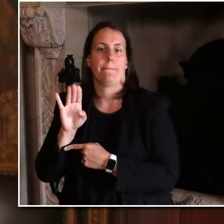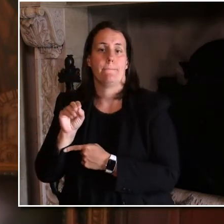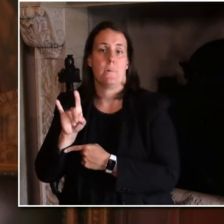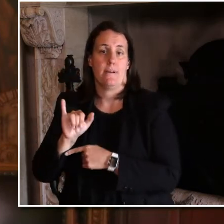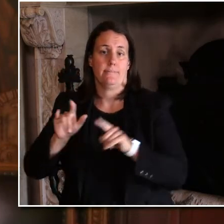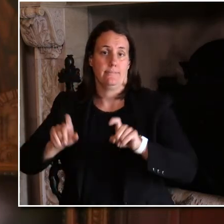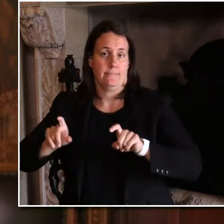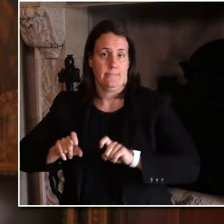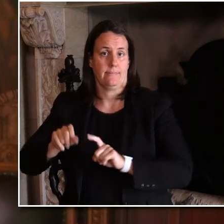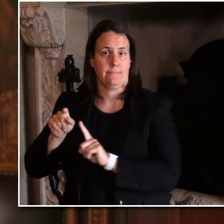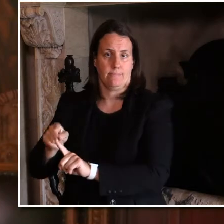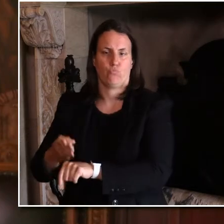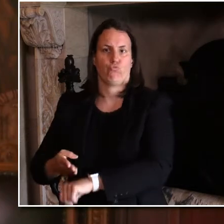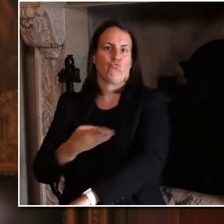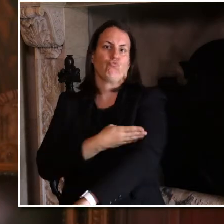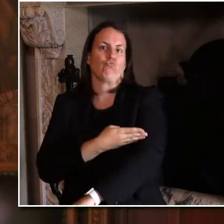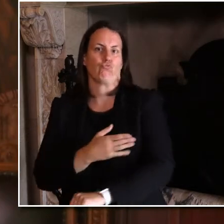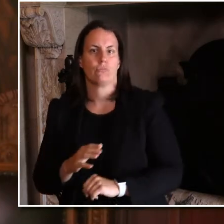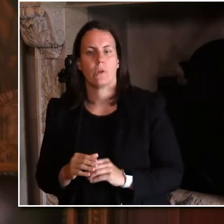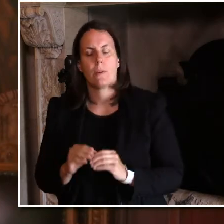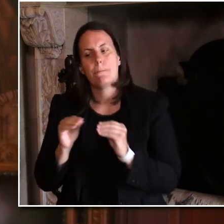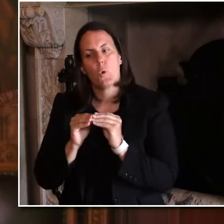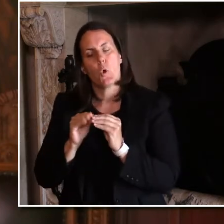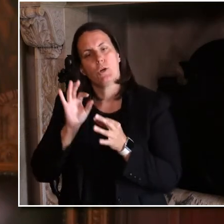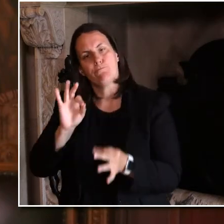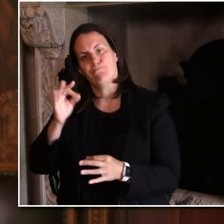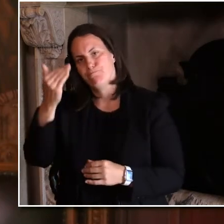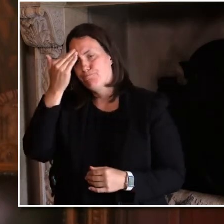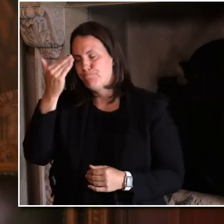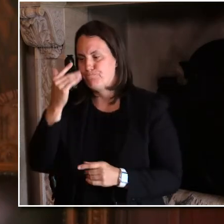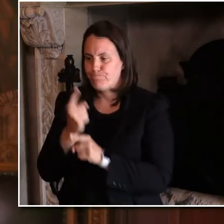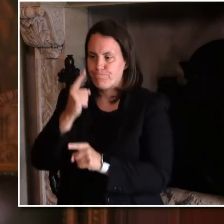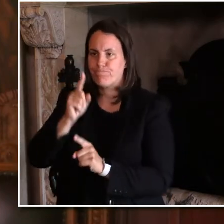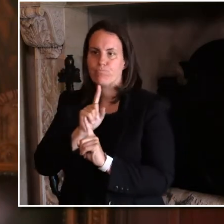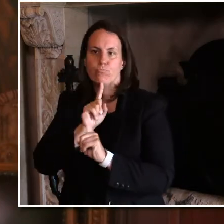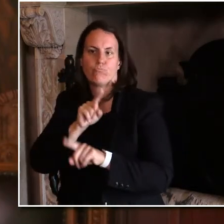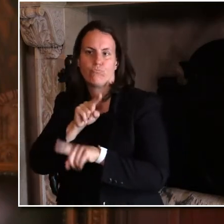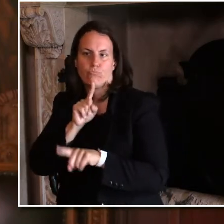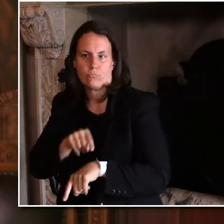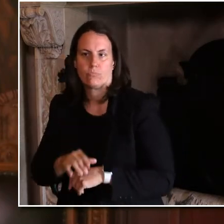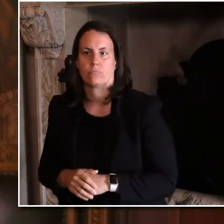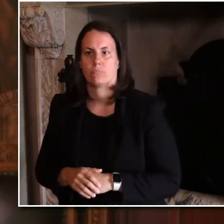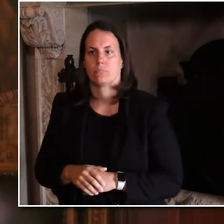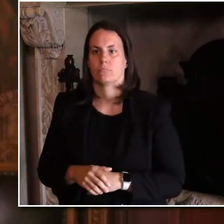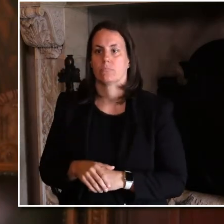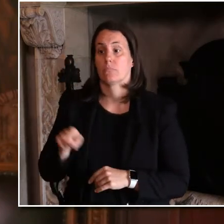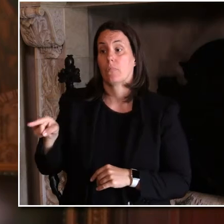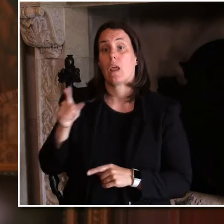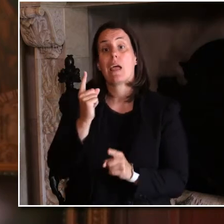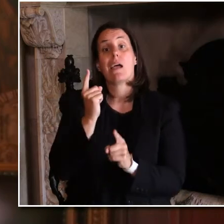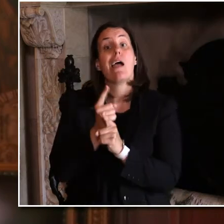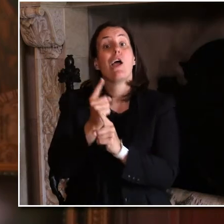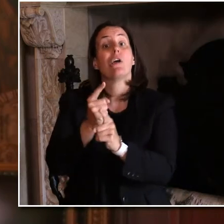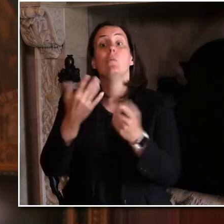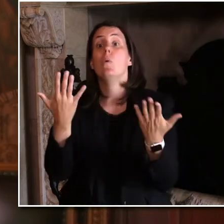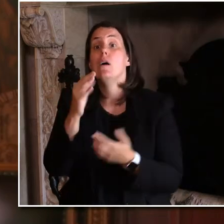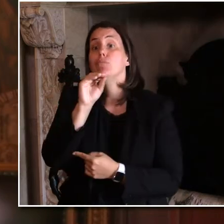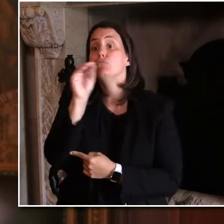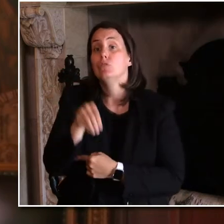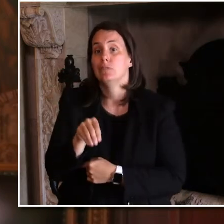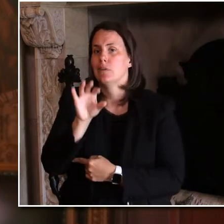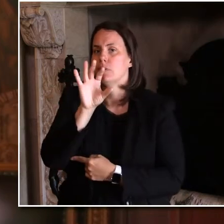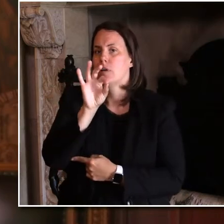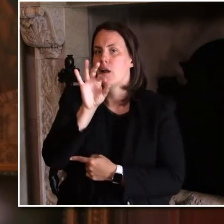the sensitivity of the platform we're using is 99.6%, so a false positive rate of